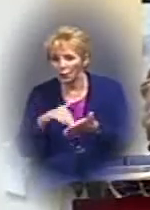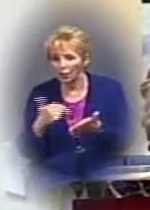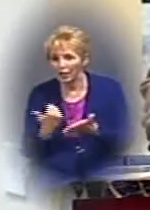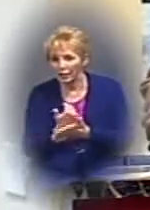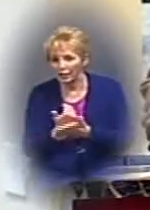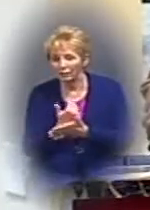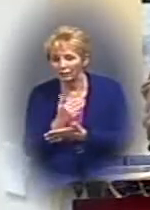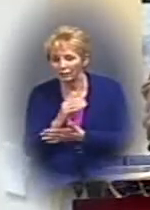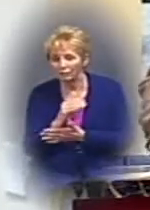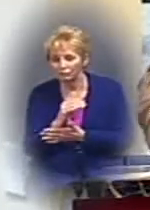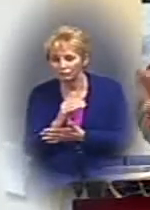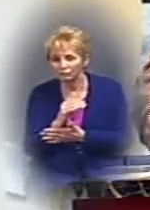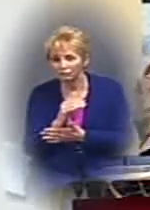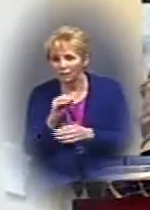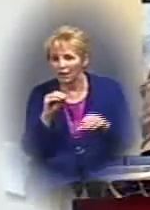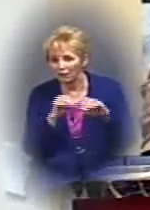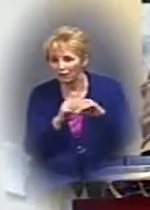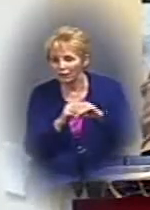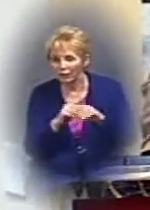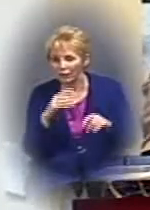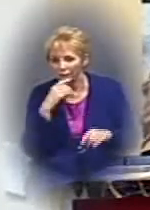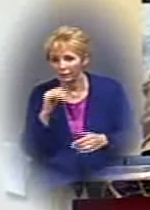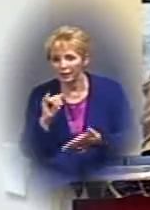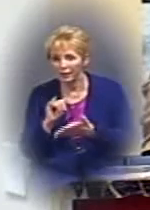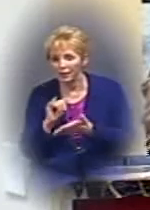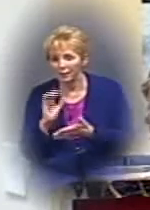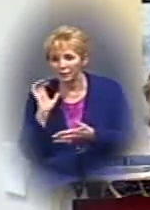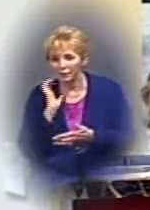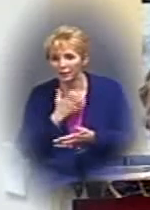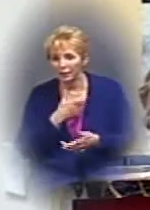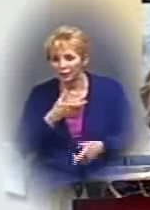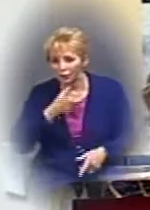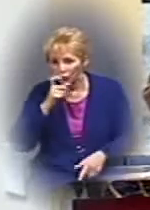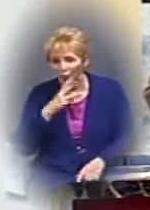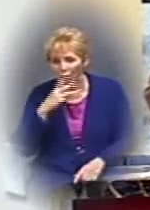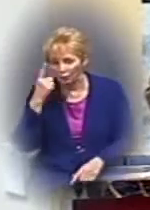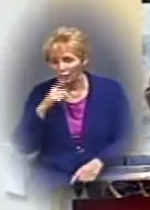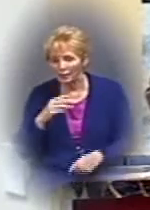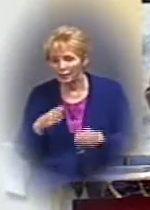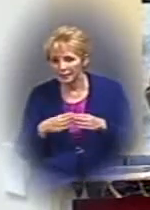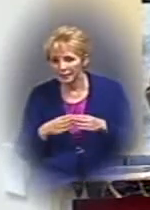infrastructure assets of the city, our elevated storage tanks that hold our drinking water for the city.